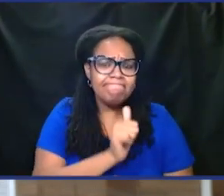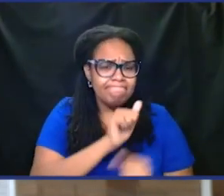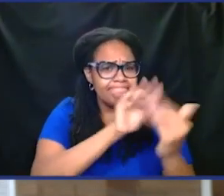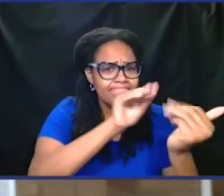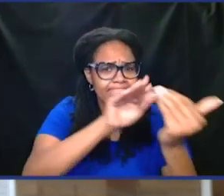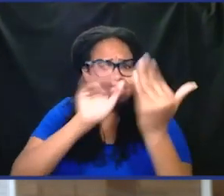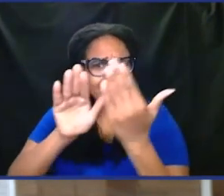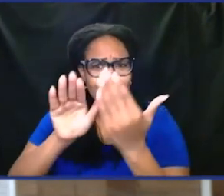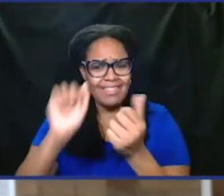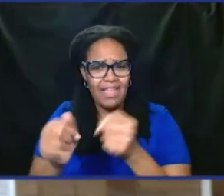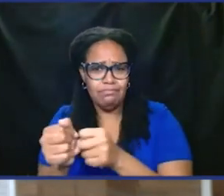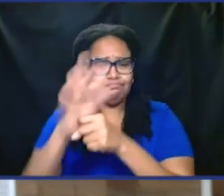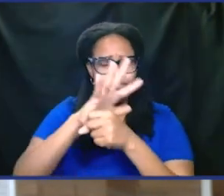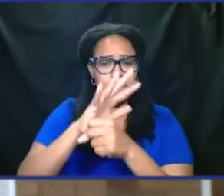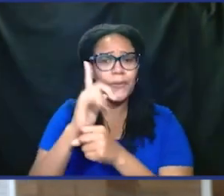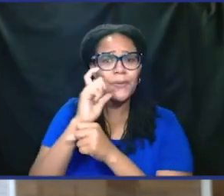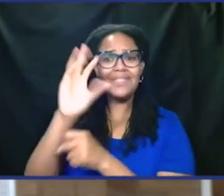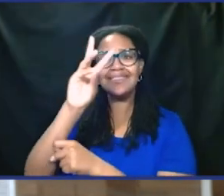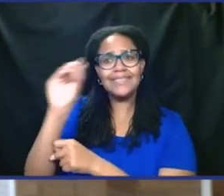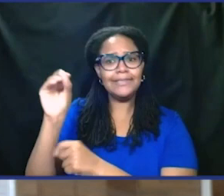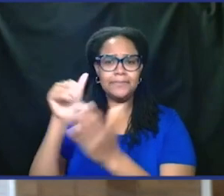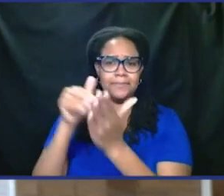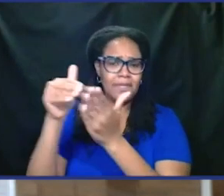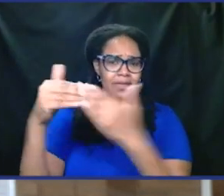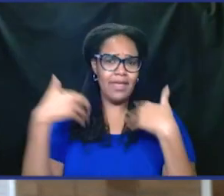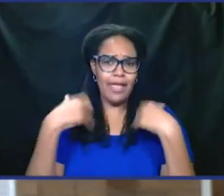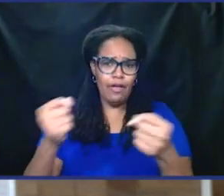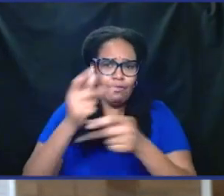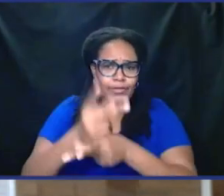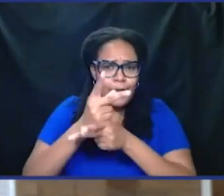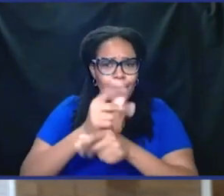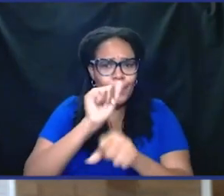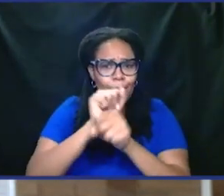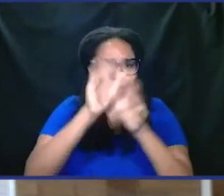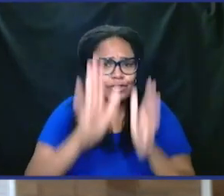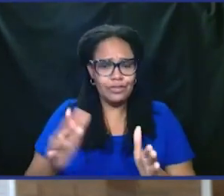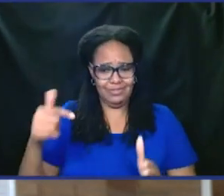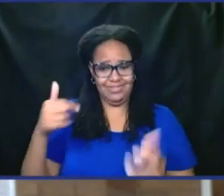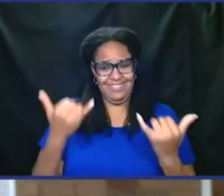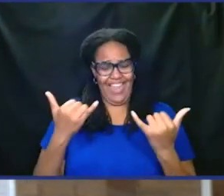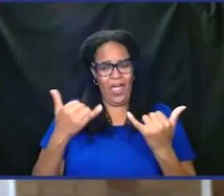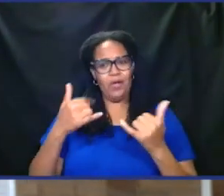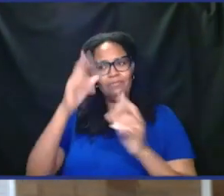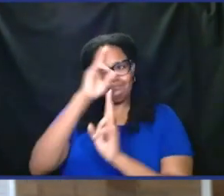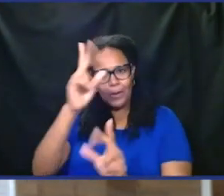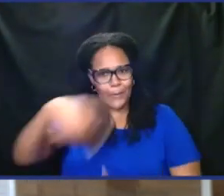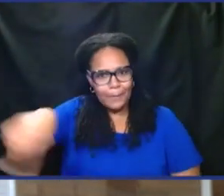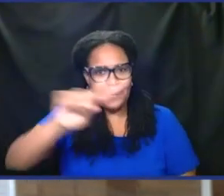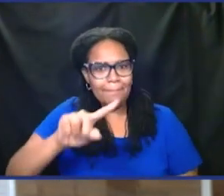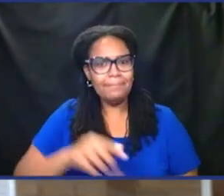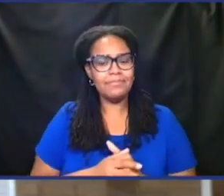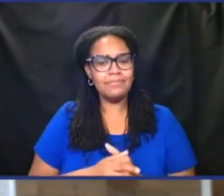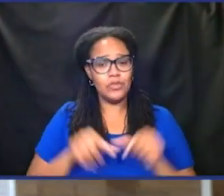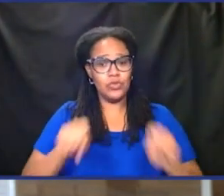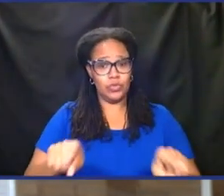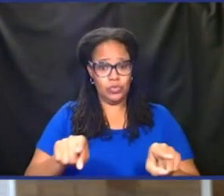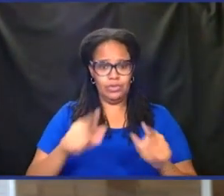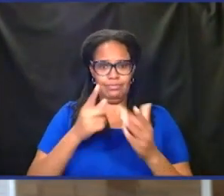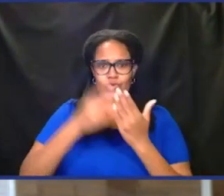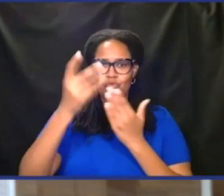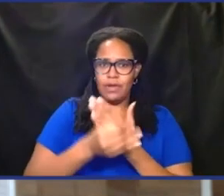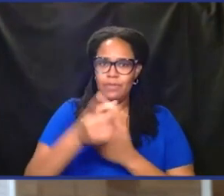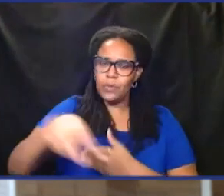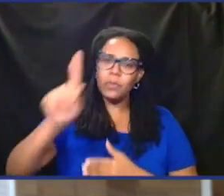60 million health workers, and this show is dedicated to them. By donating during the program, you will be raising critical funds